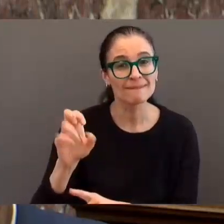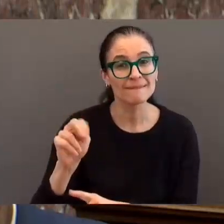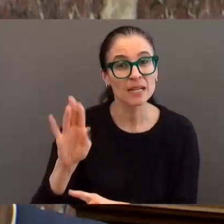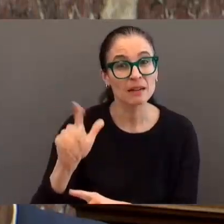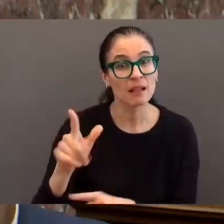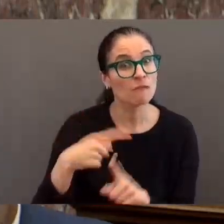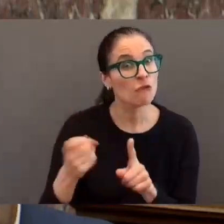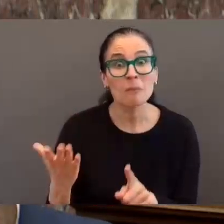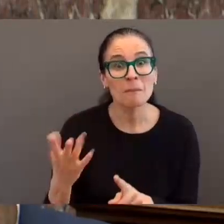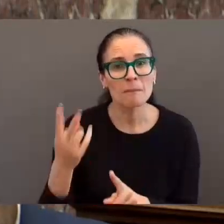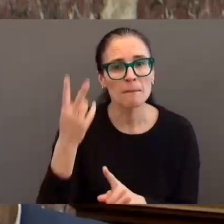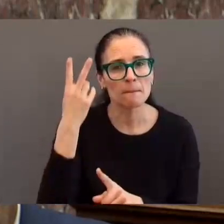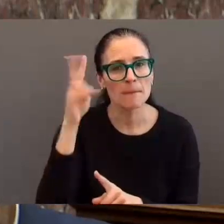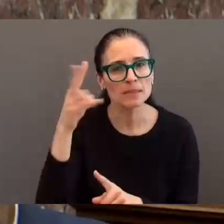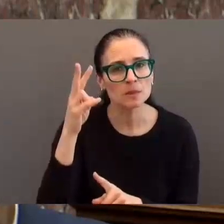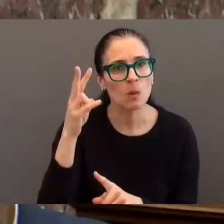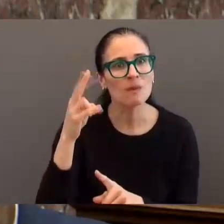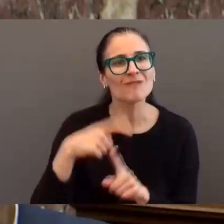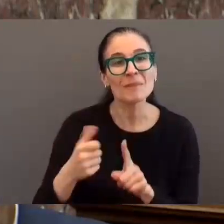for Surrey Mexico. Cloverdale.